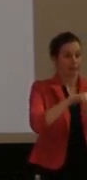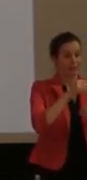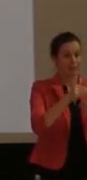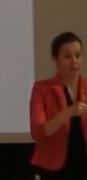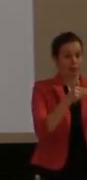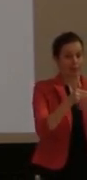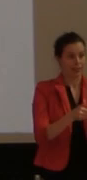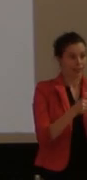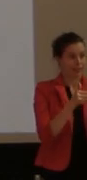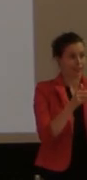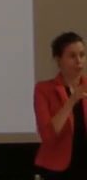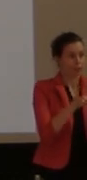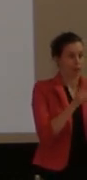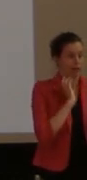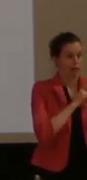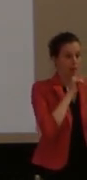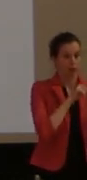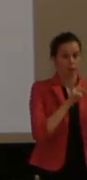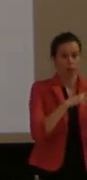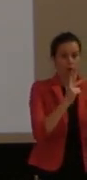of joining the All of Us Research Program.